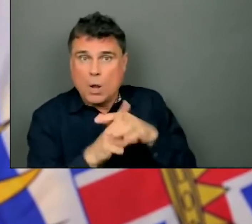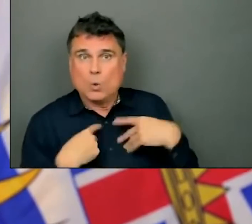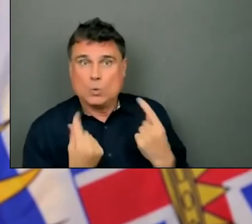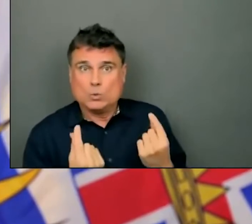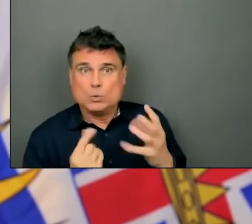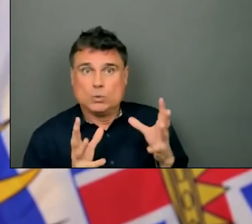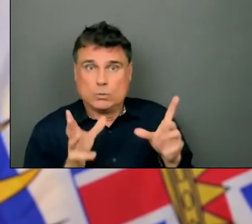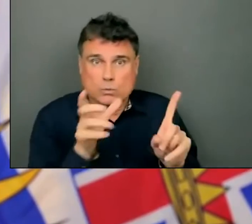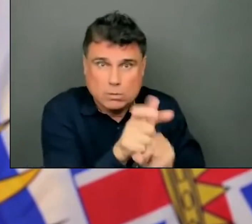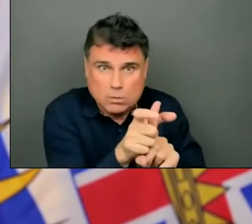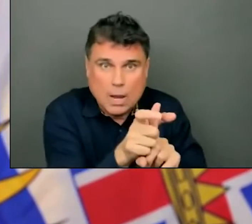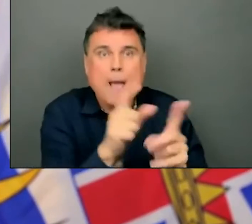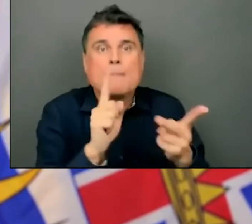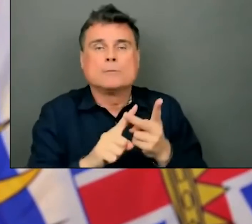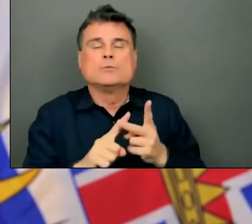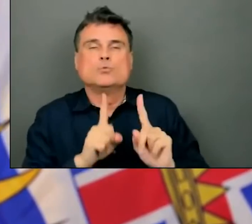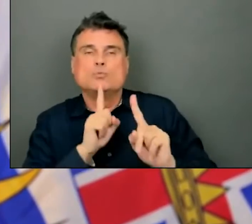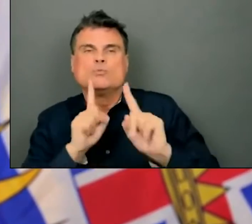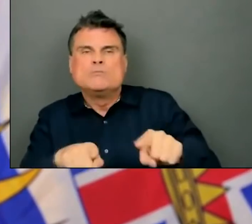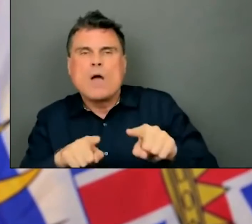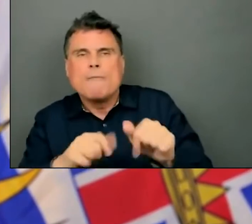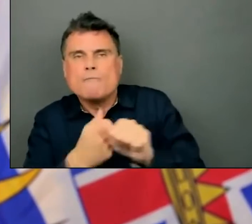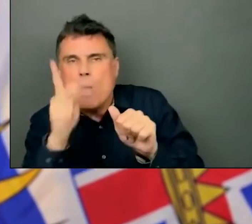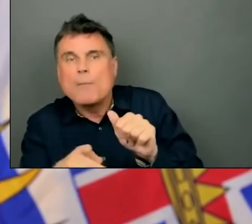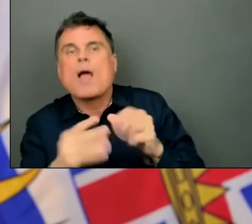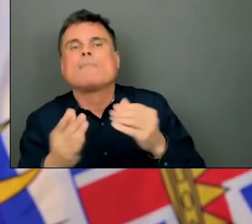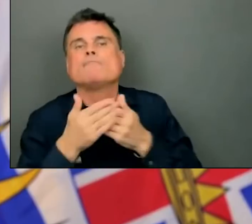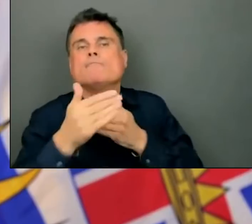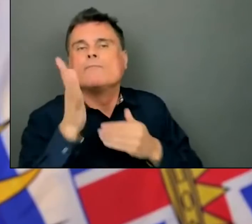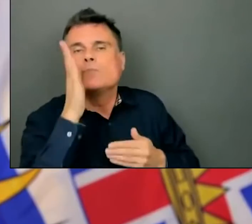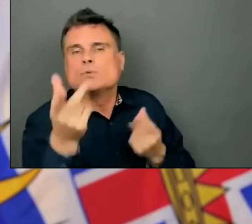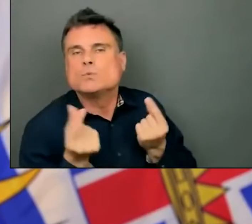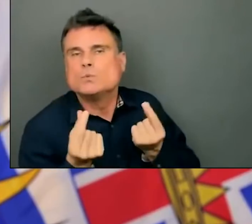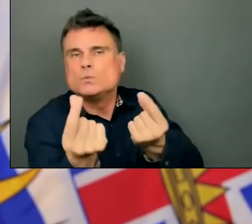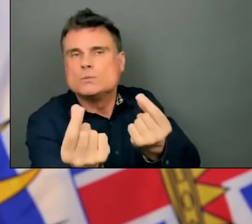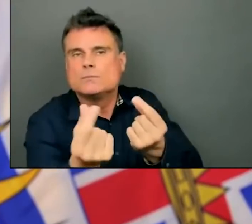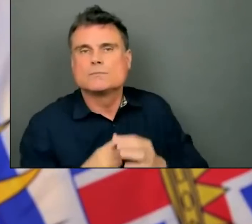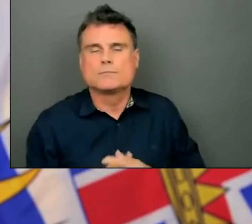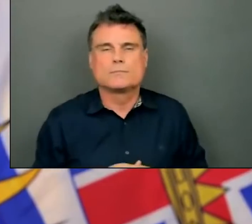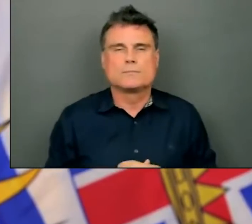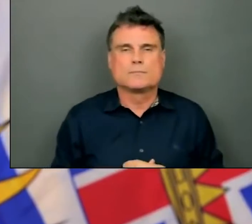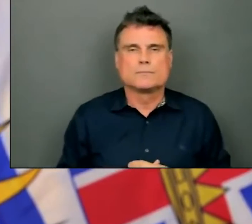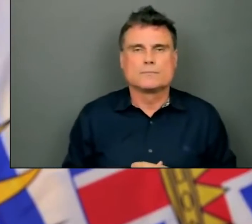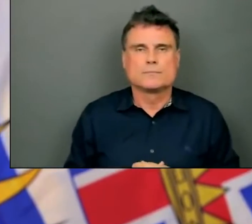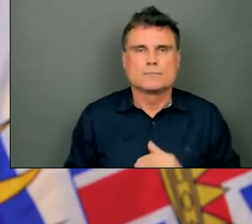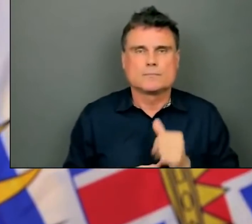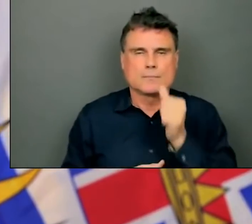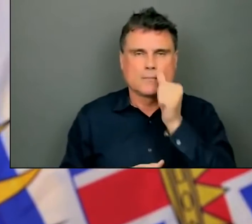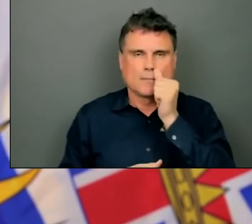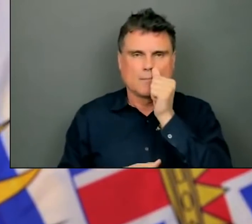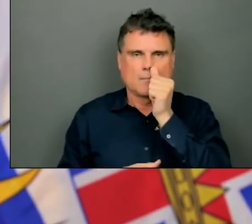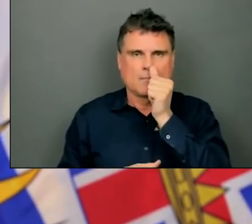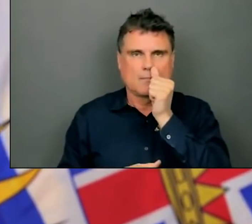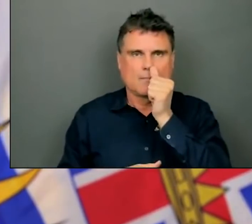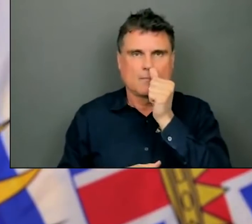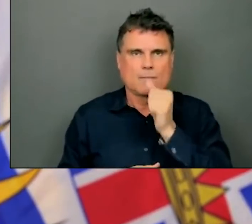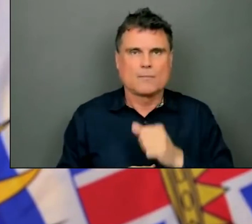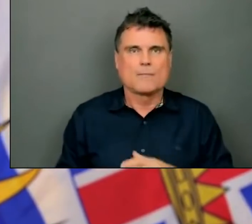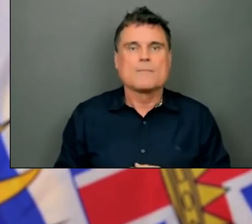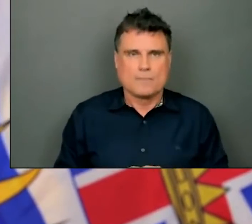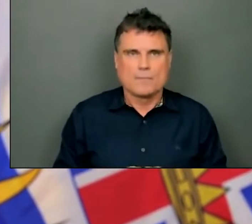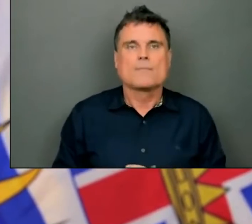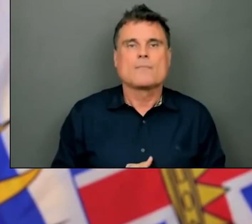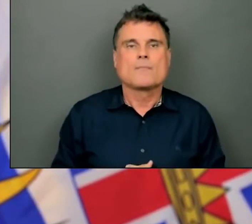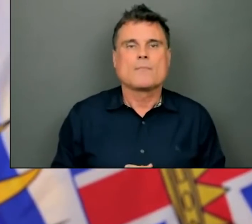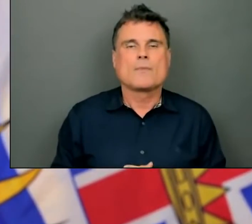ahead. This means we will be continuing things like our whole genome sequencing surveillance, and I know there's been a lot of concern about potential